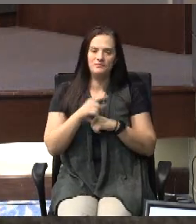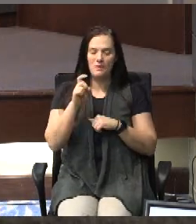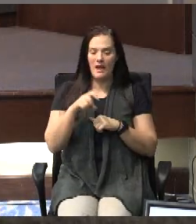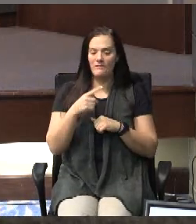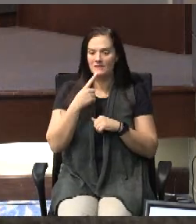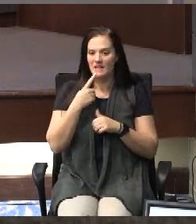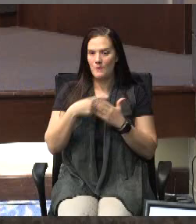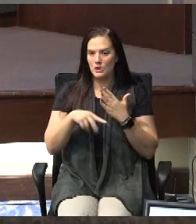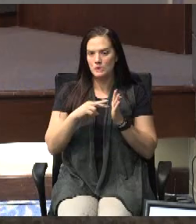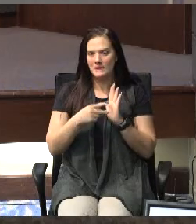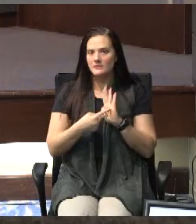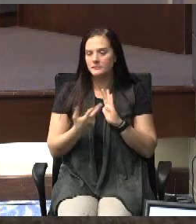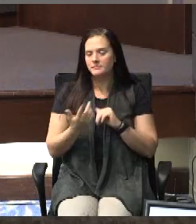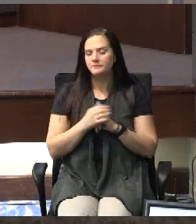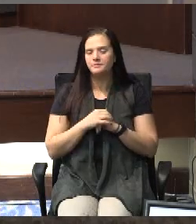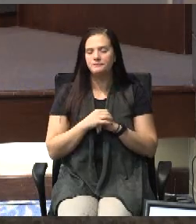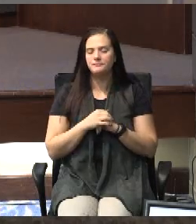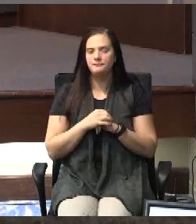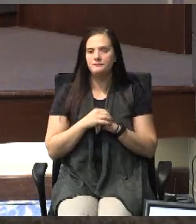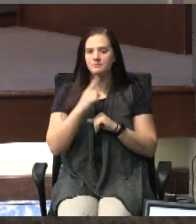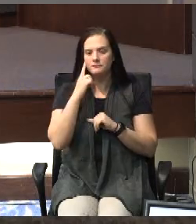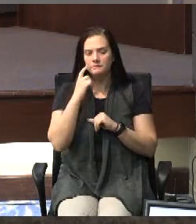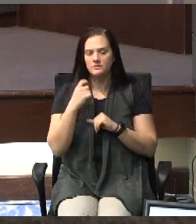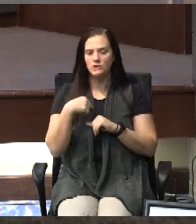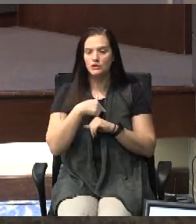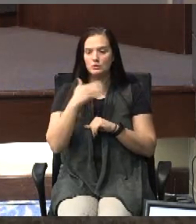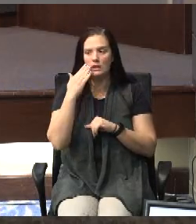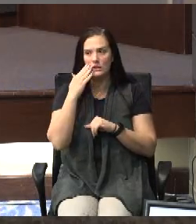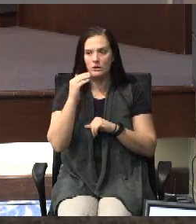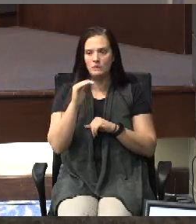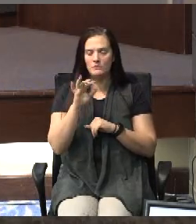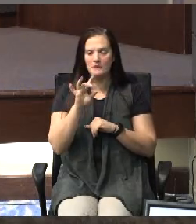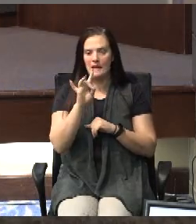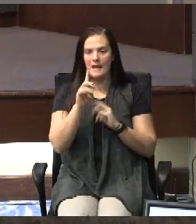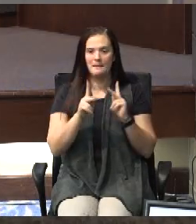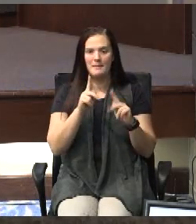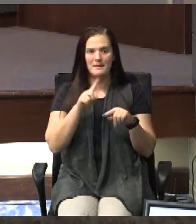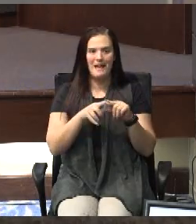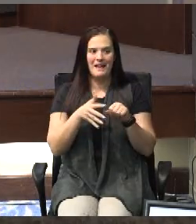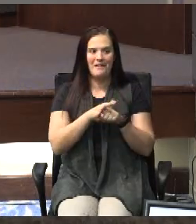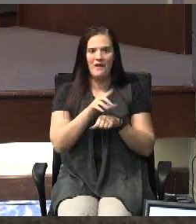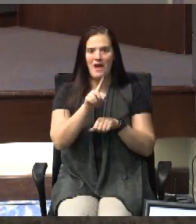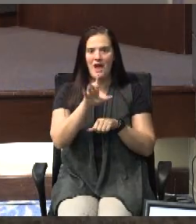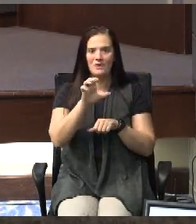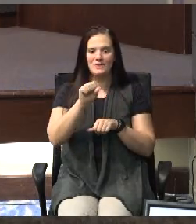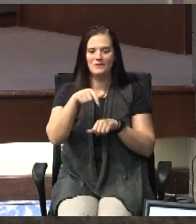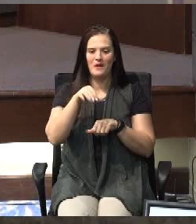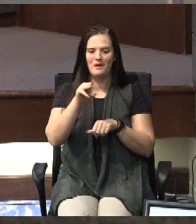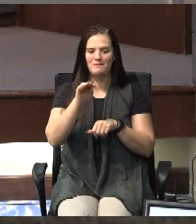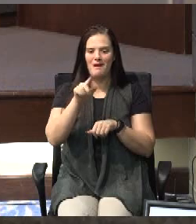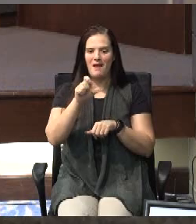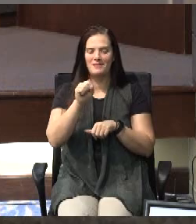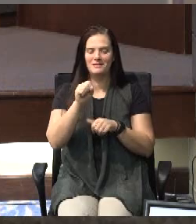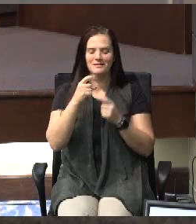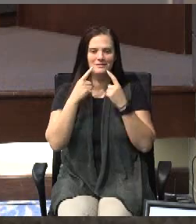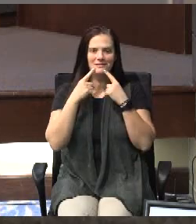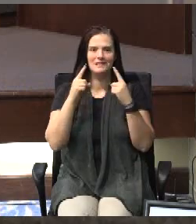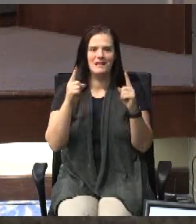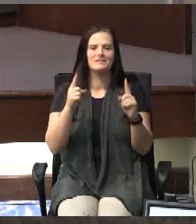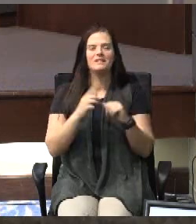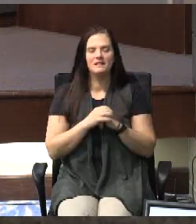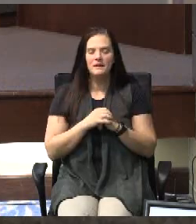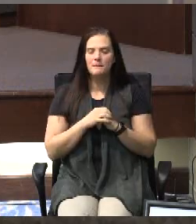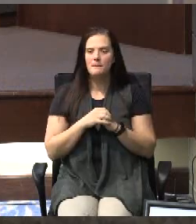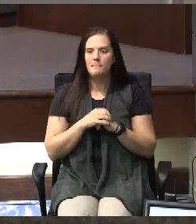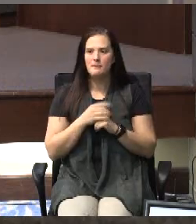say what you need. Mm-hmm. Yeah. Because, you know, we know 8 people can't cover 100 square miles effectively.